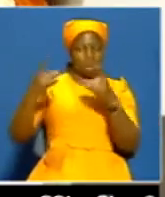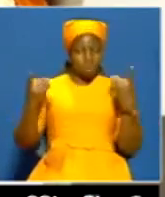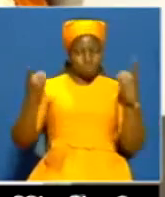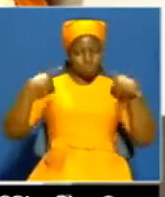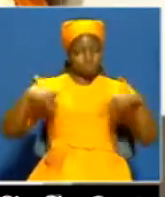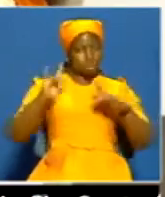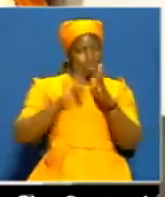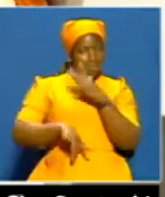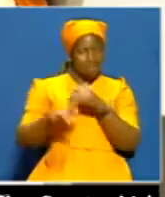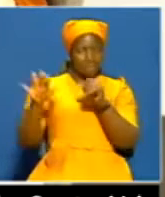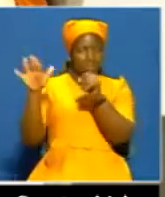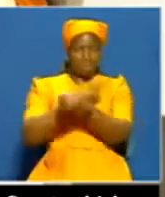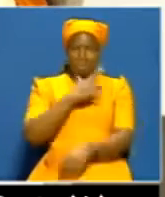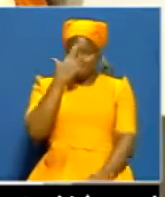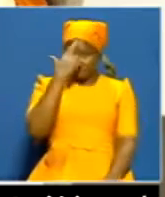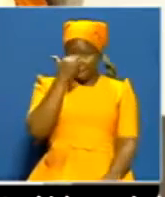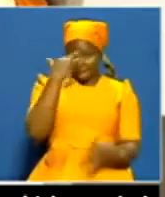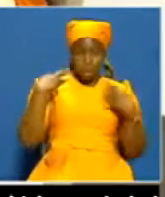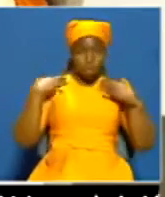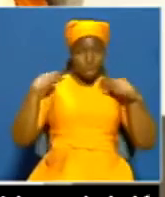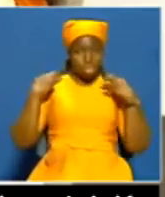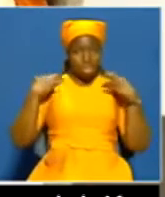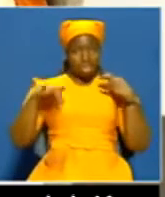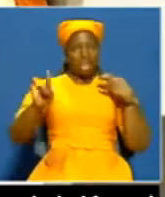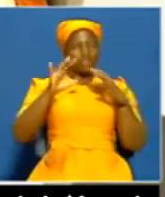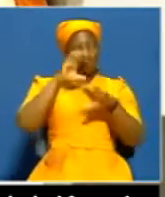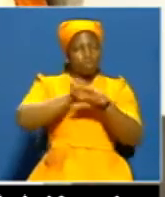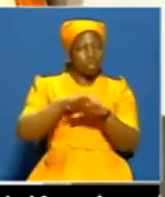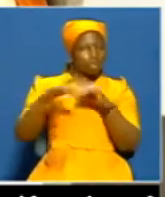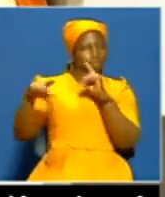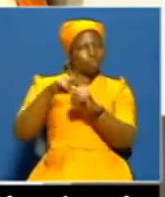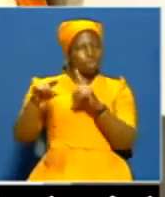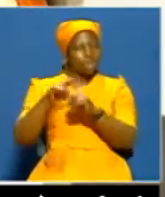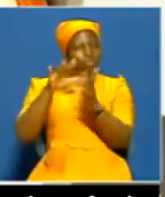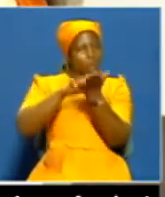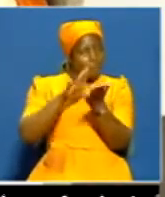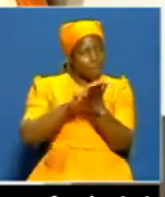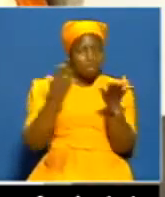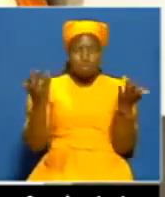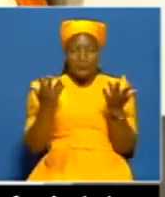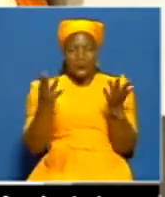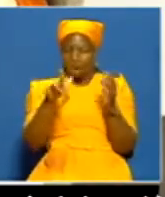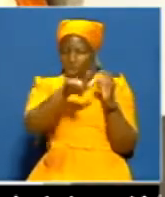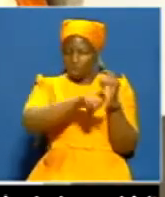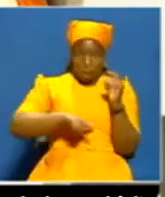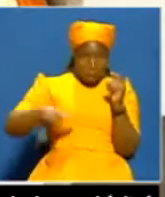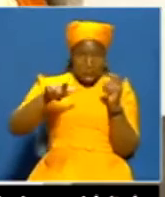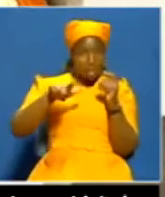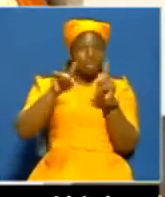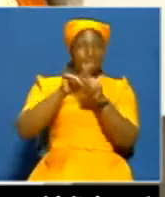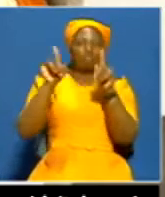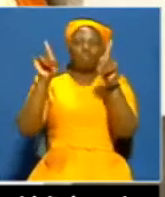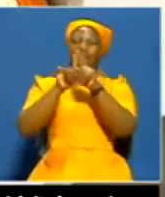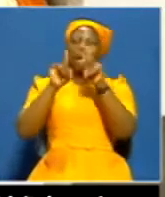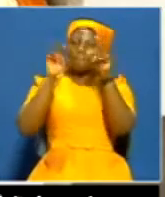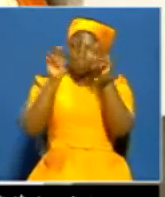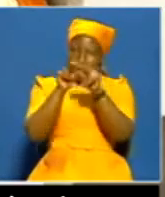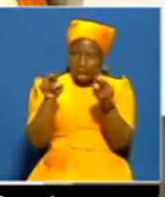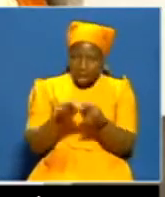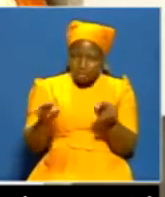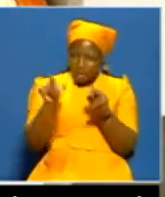got a lot of positive coverage locally and internationally. Now, someone like that who is